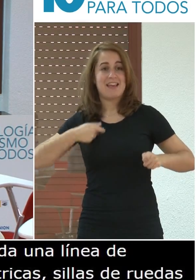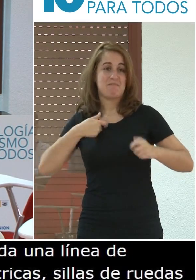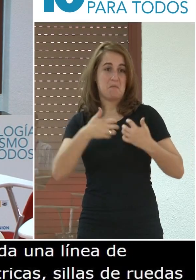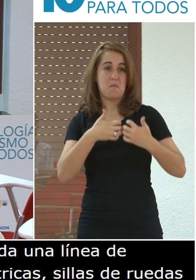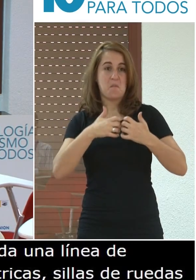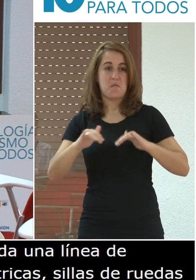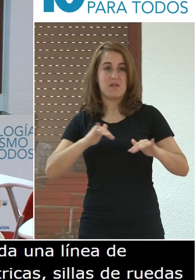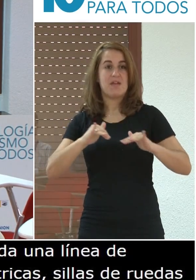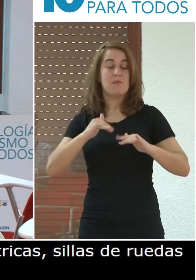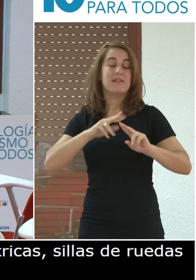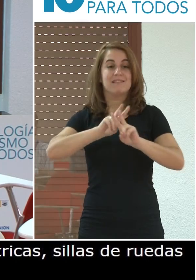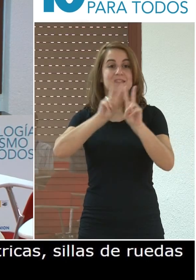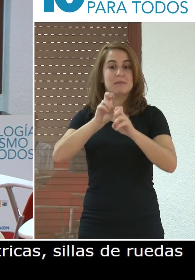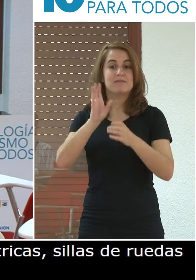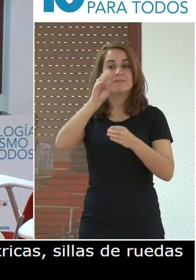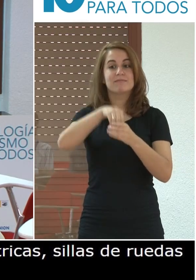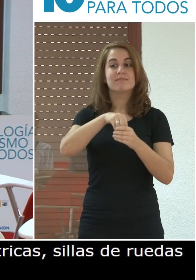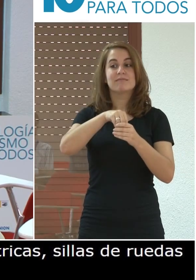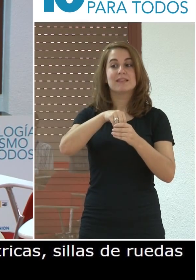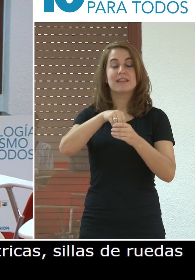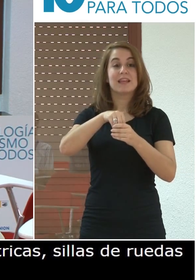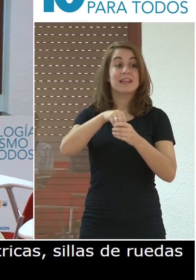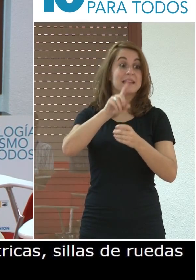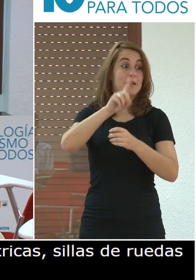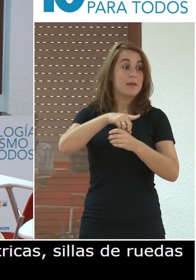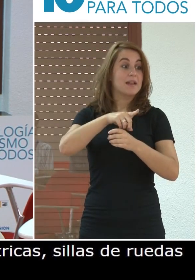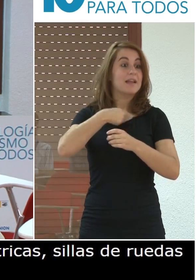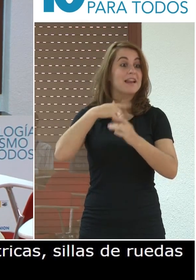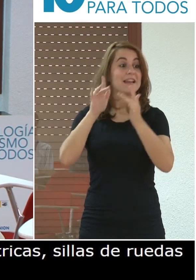robotic wheelchairs, which include